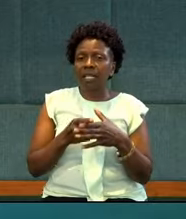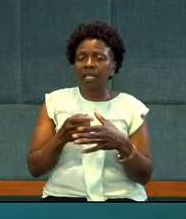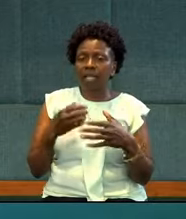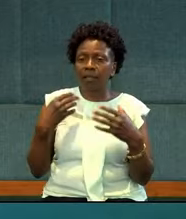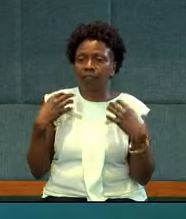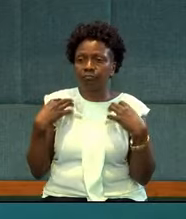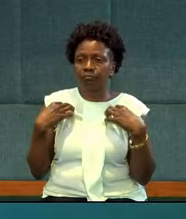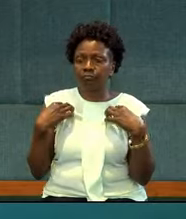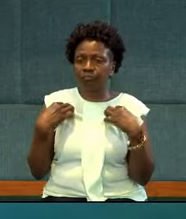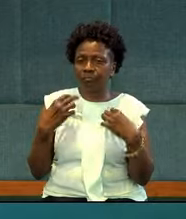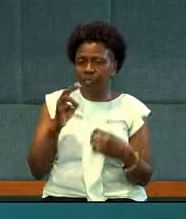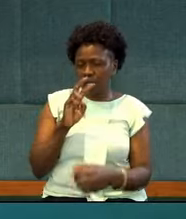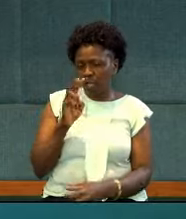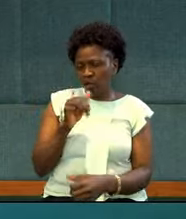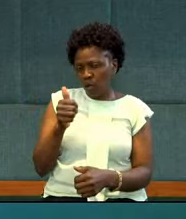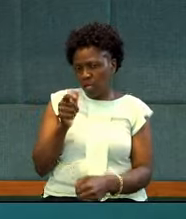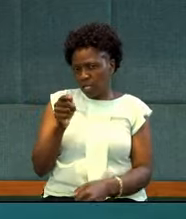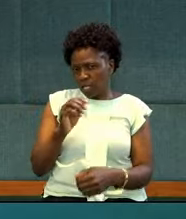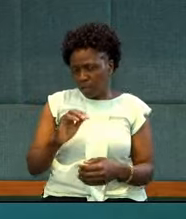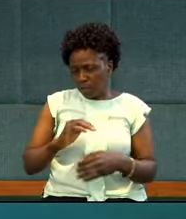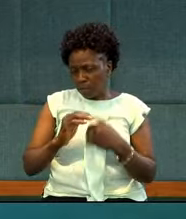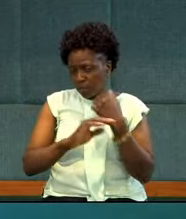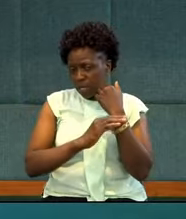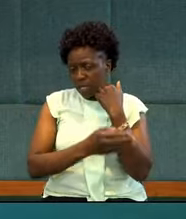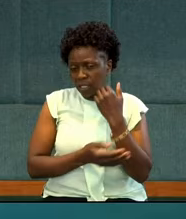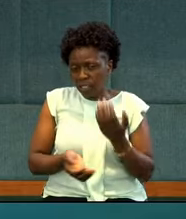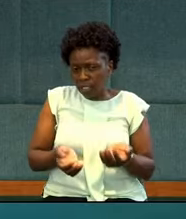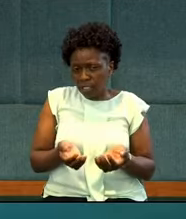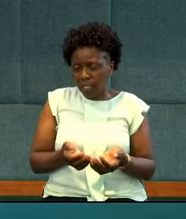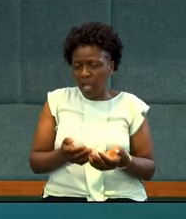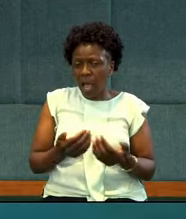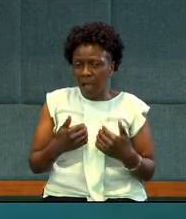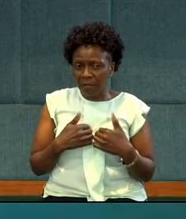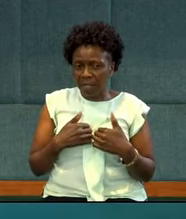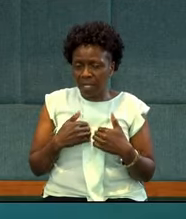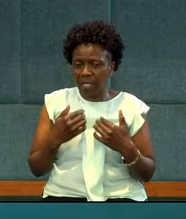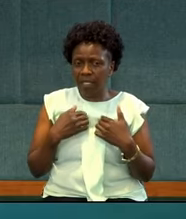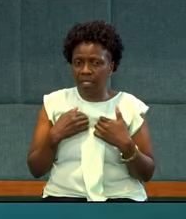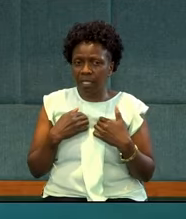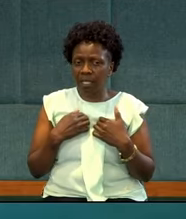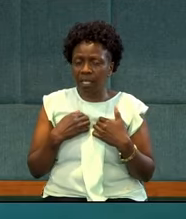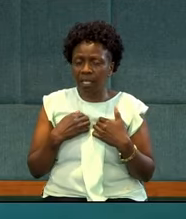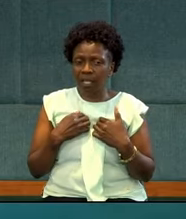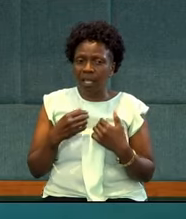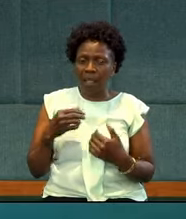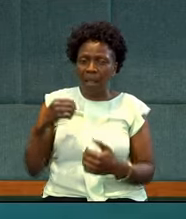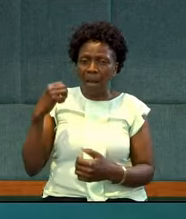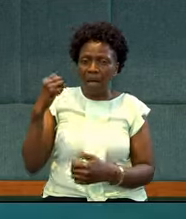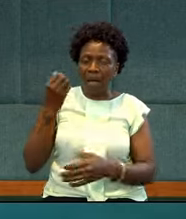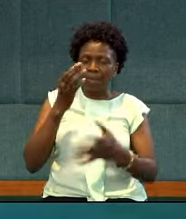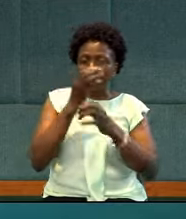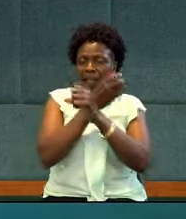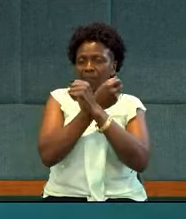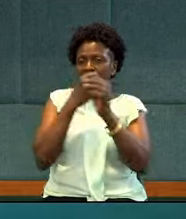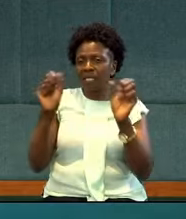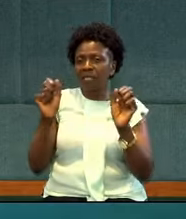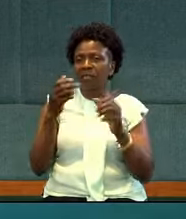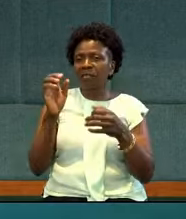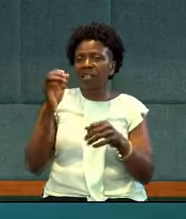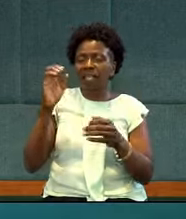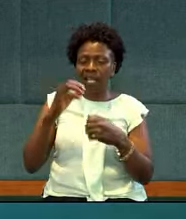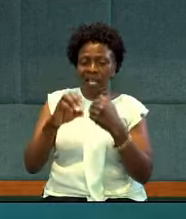government confirms that that pregnancy, she's carrying the president of this country, all